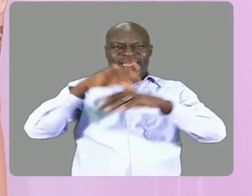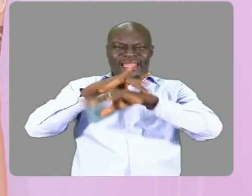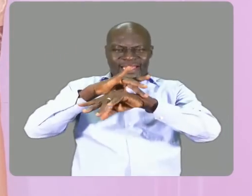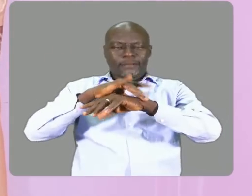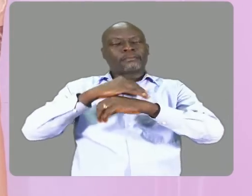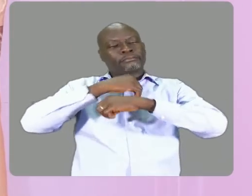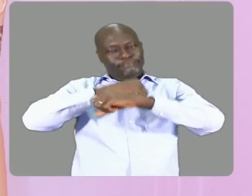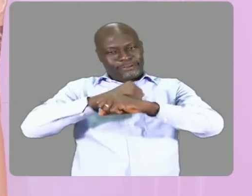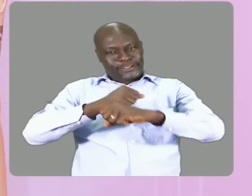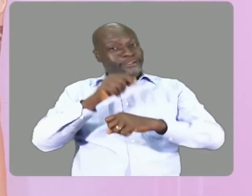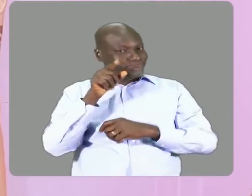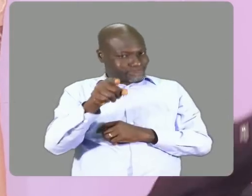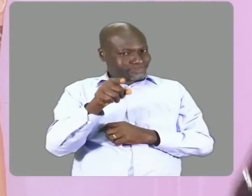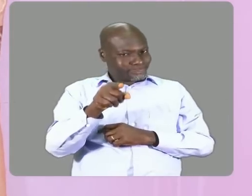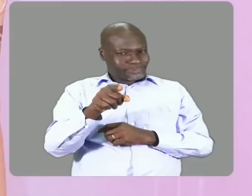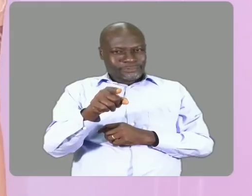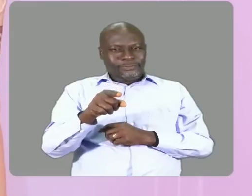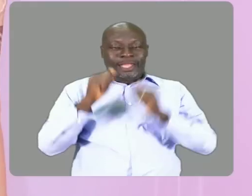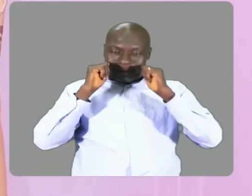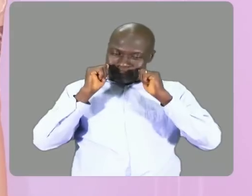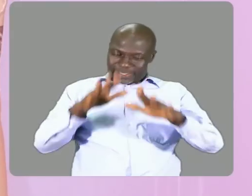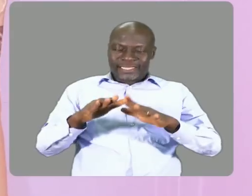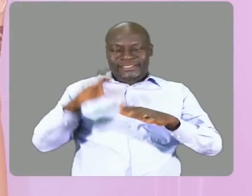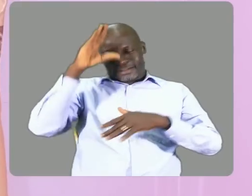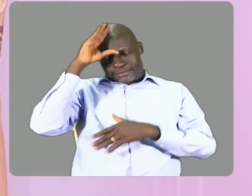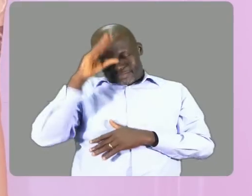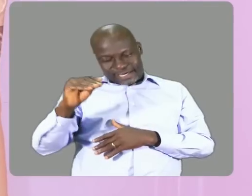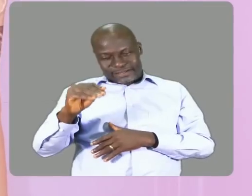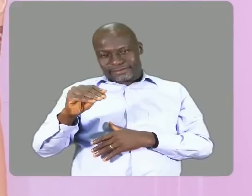protect enipa ana o hyira enipa enso so